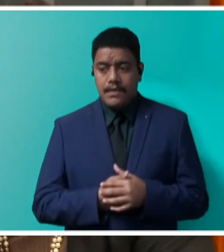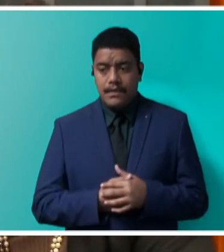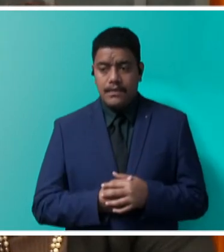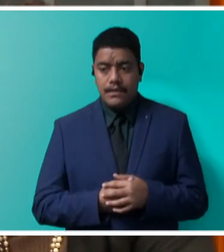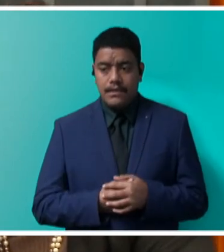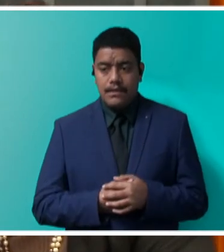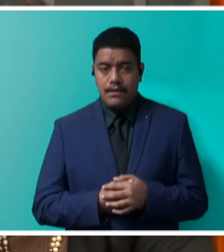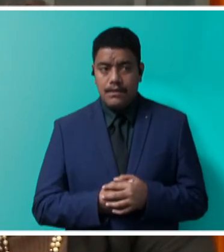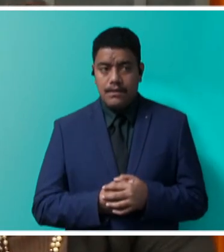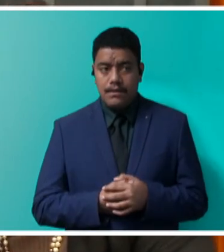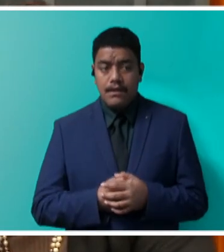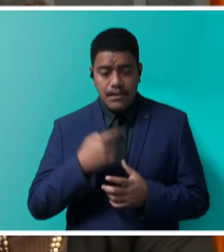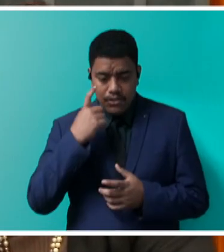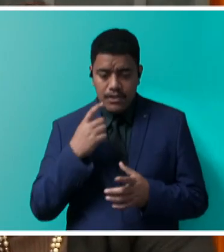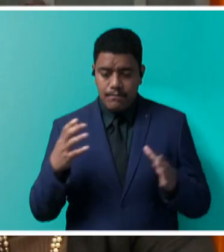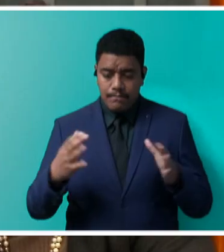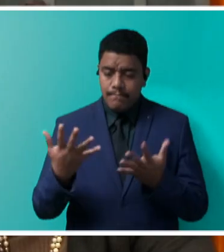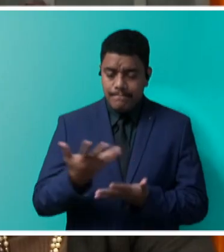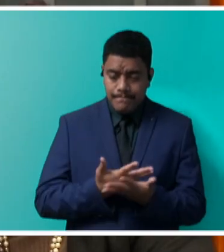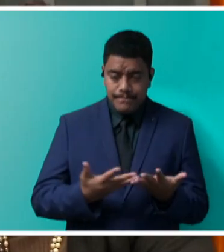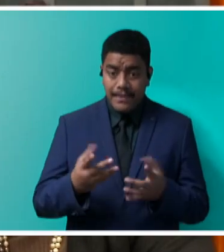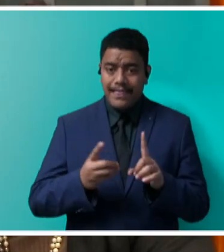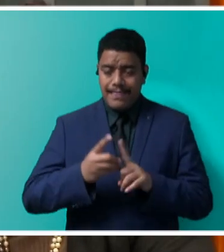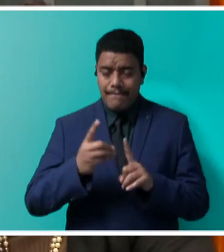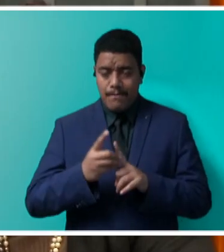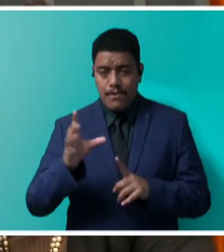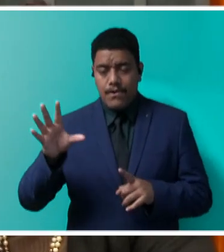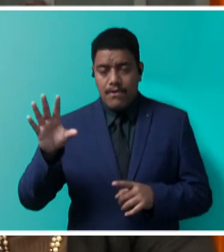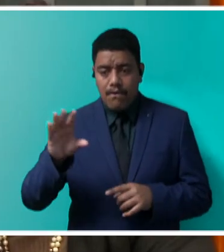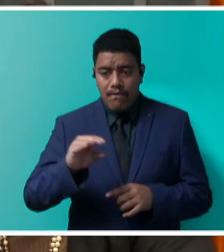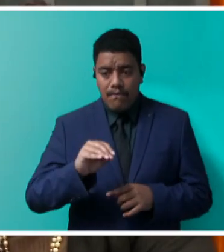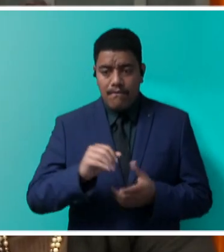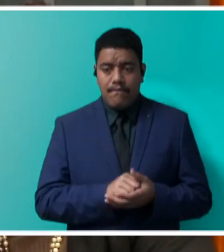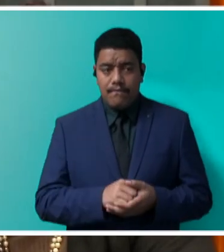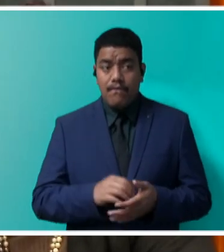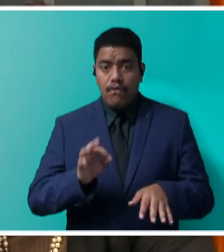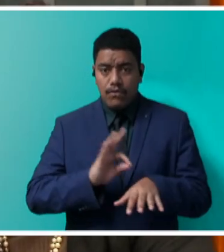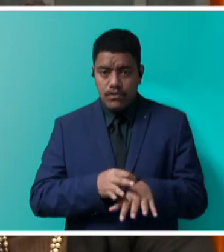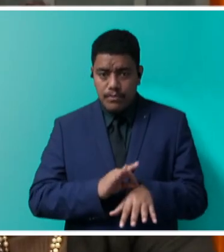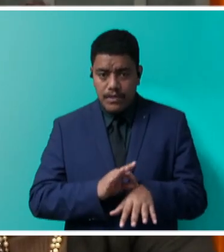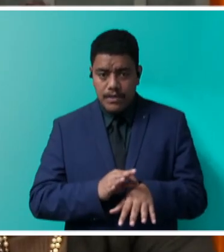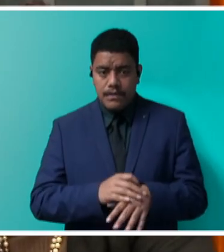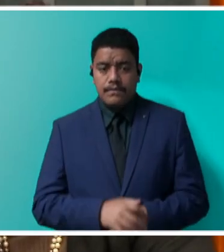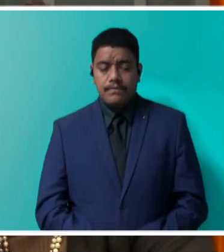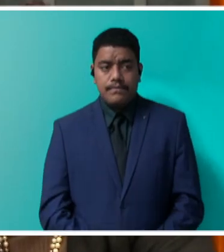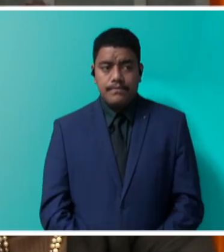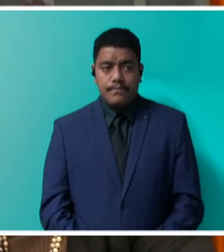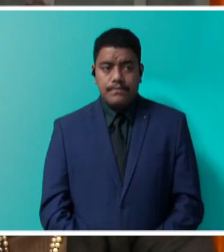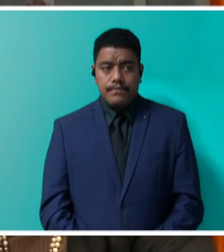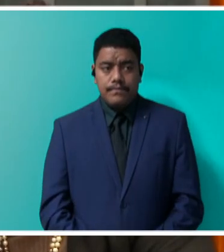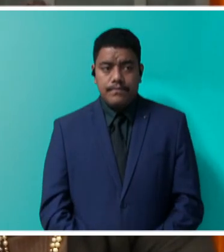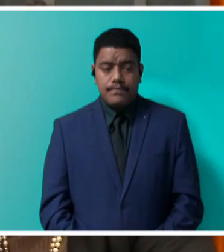will come together with the overall development of the new hospital, maybe, and to ensure